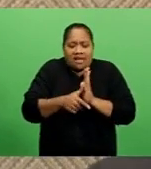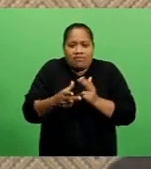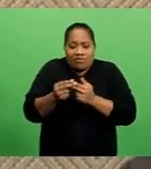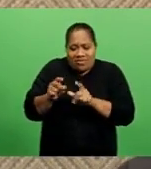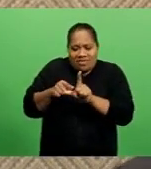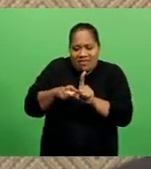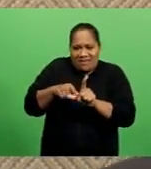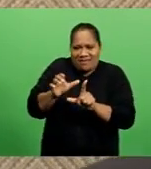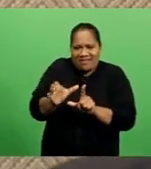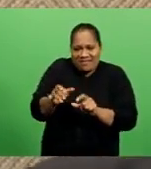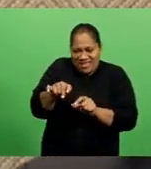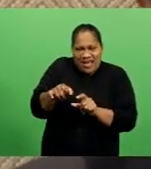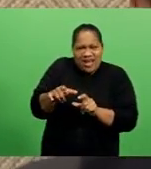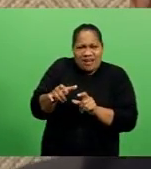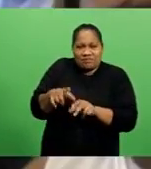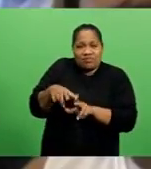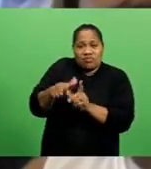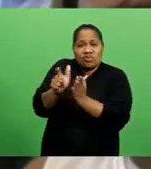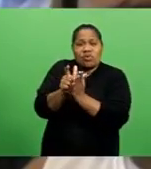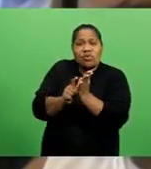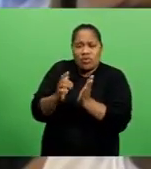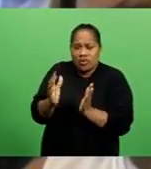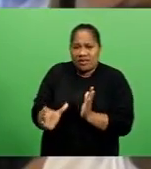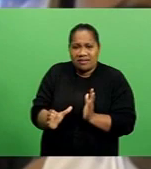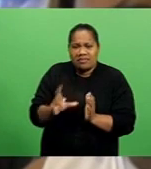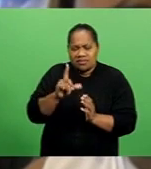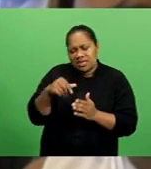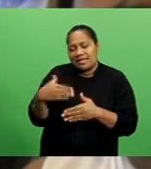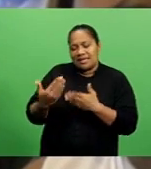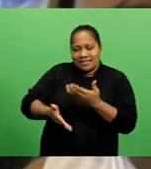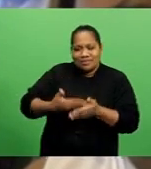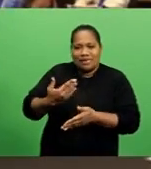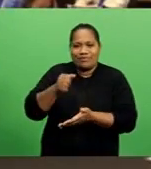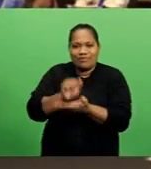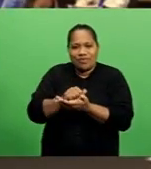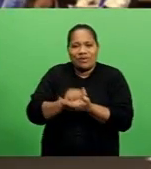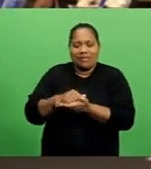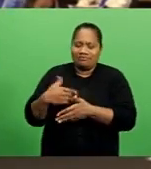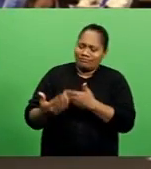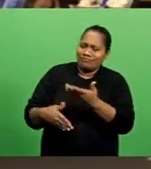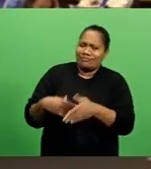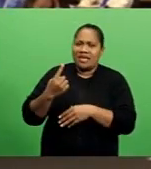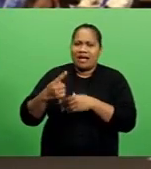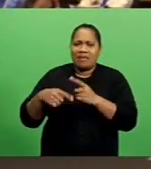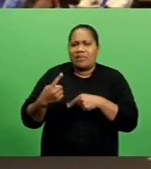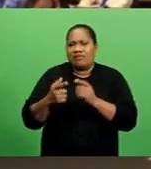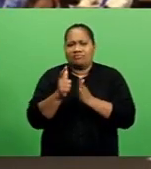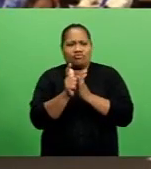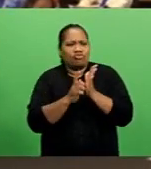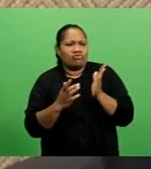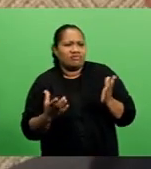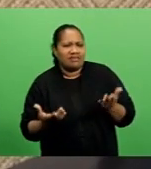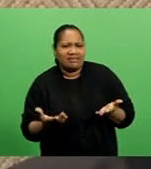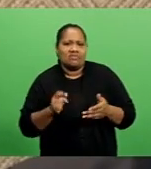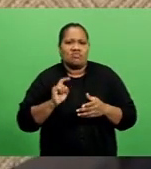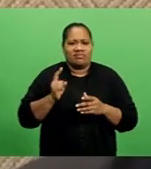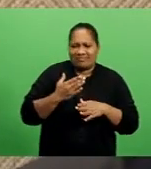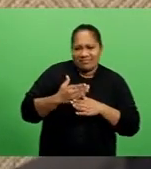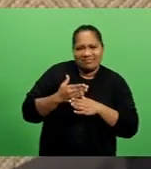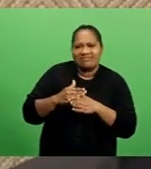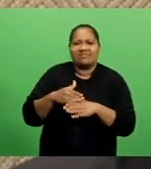explaining, just the ins and outs of court, for example, about practice, about etiquette, dealing with clients, just having that sort